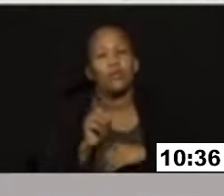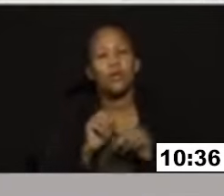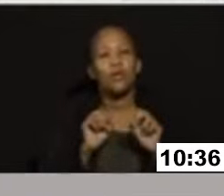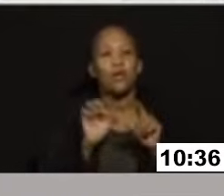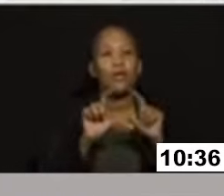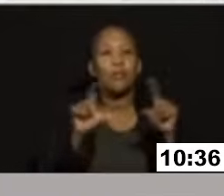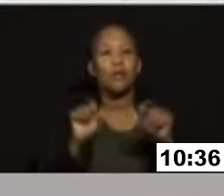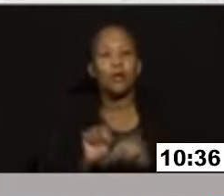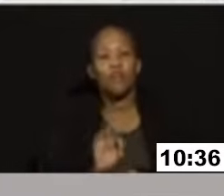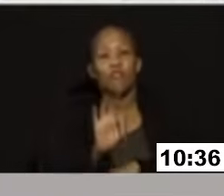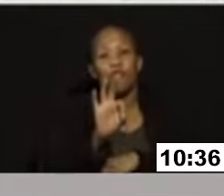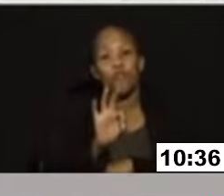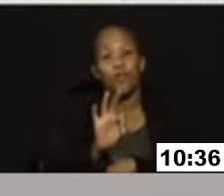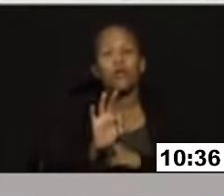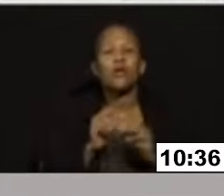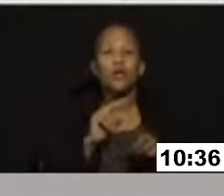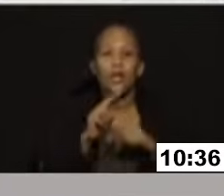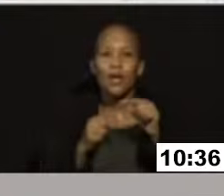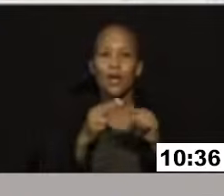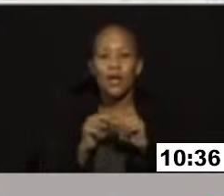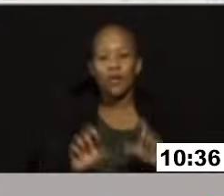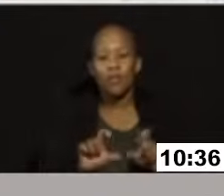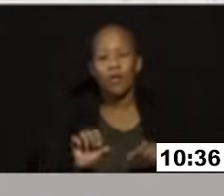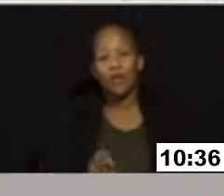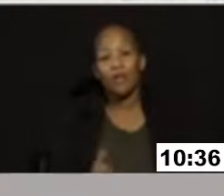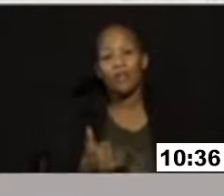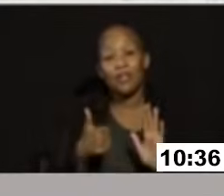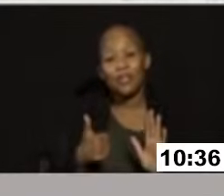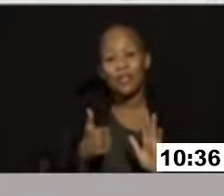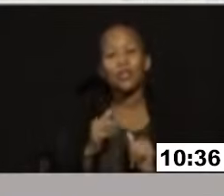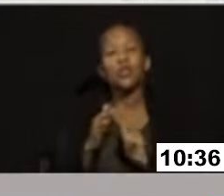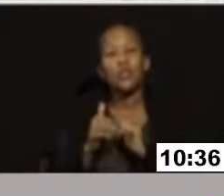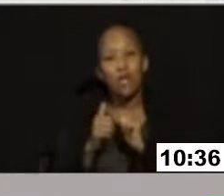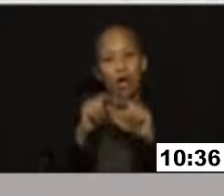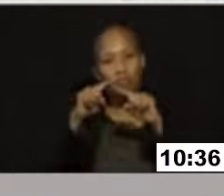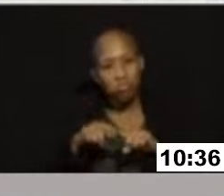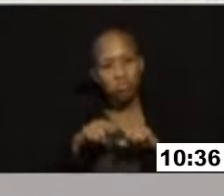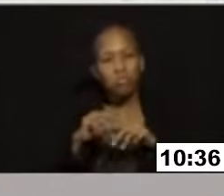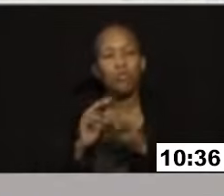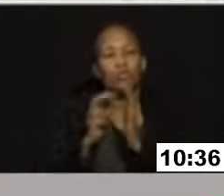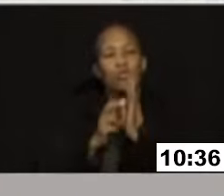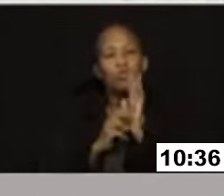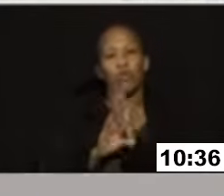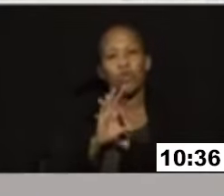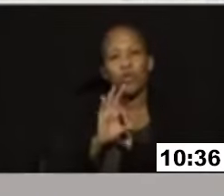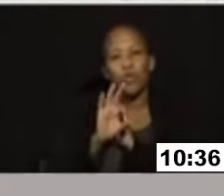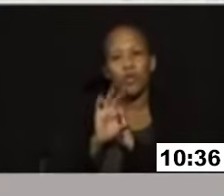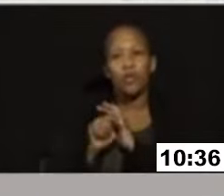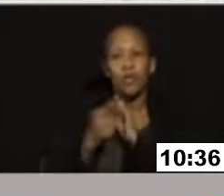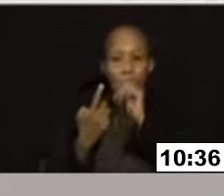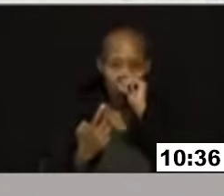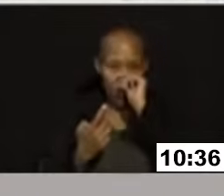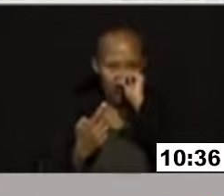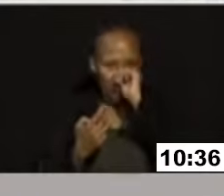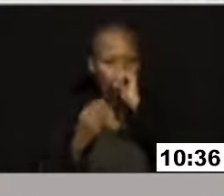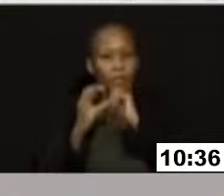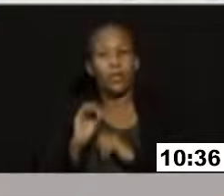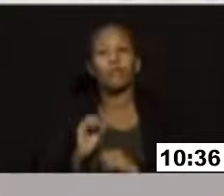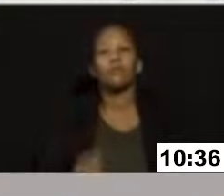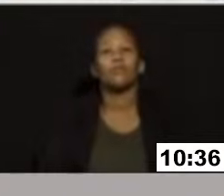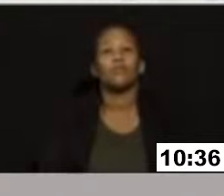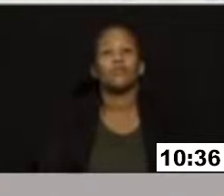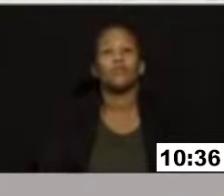3. Again, in paragraph 6, there's the reliance on Rule 3.4. So you now have 4 instances of reliance on